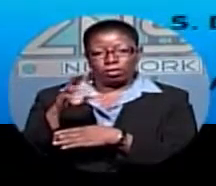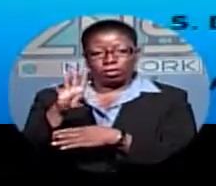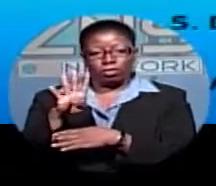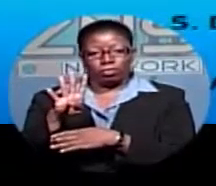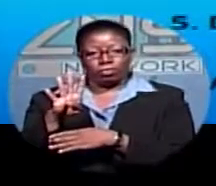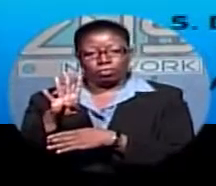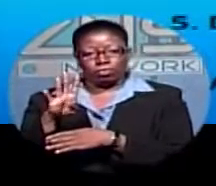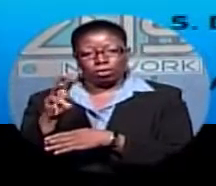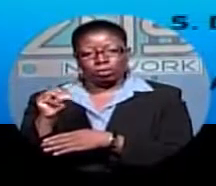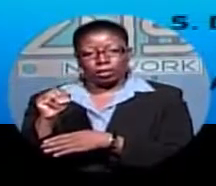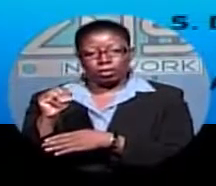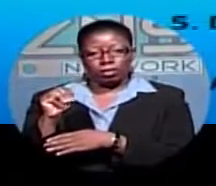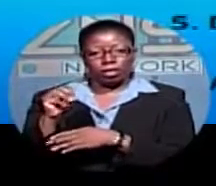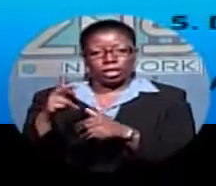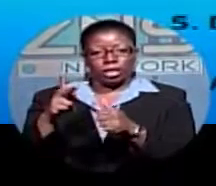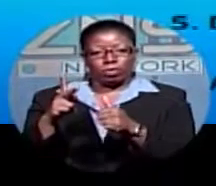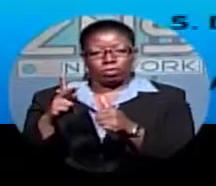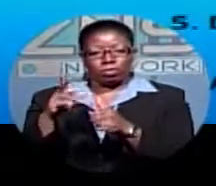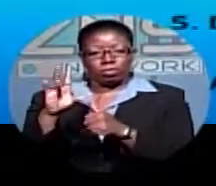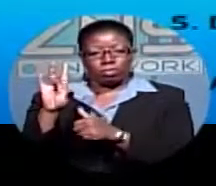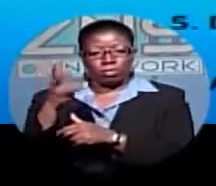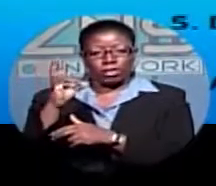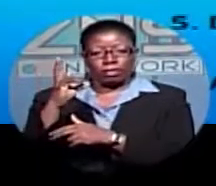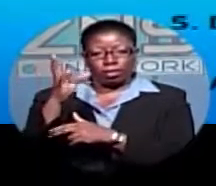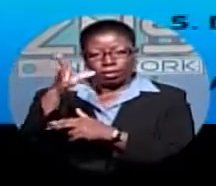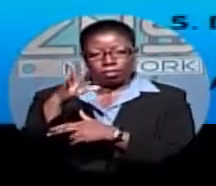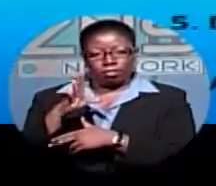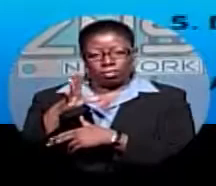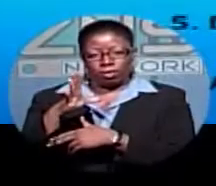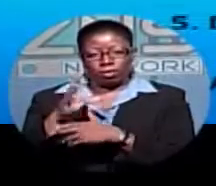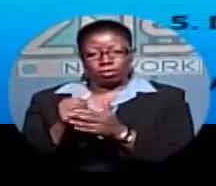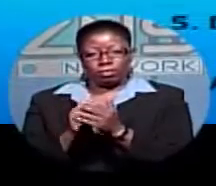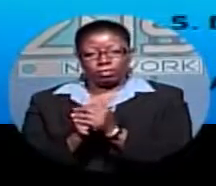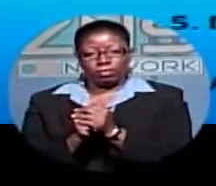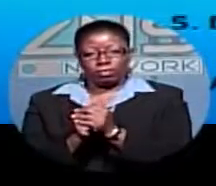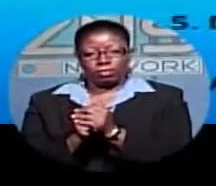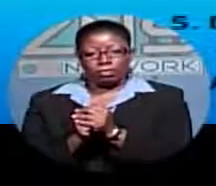Moncur, he was seventh in the men's 400 meters in 46.39.